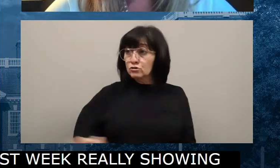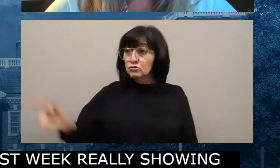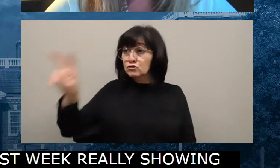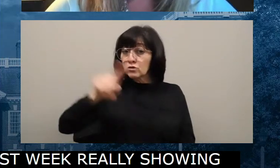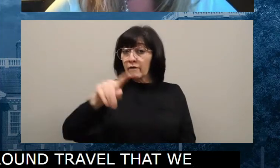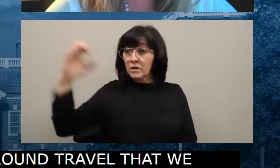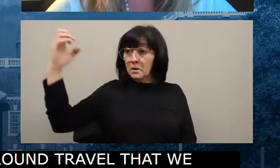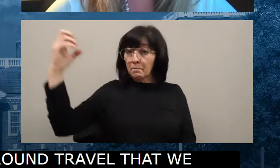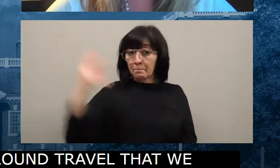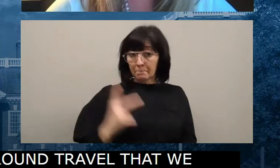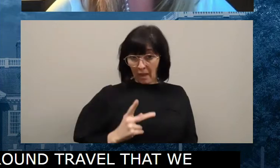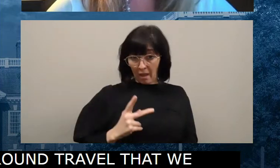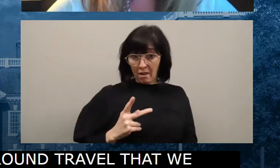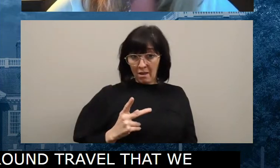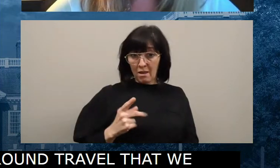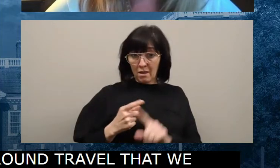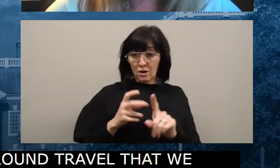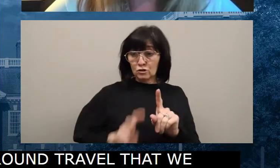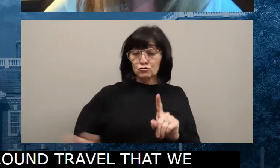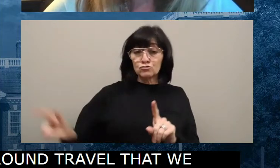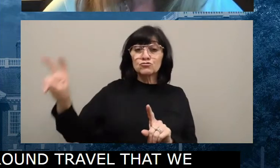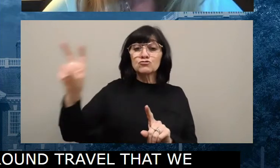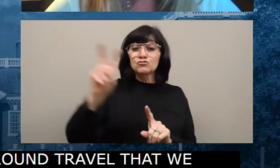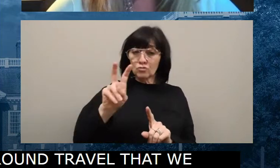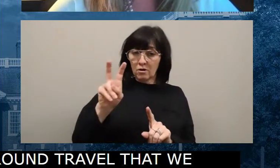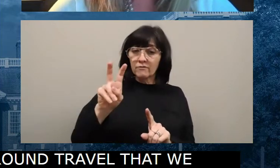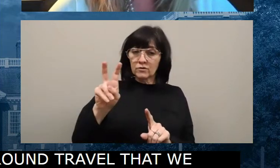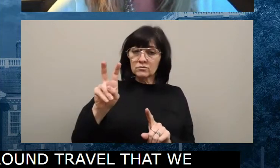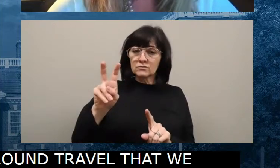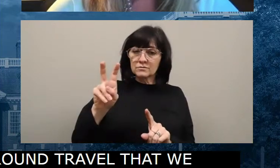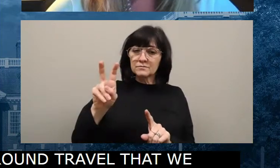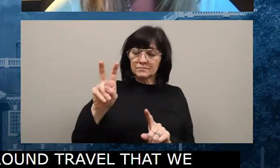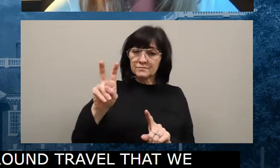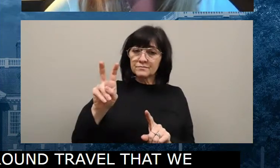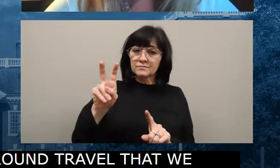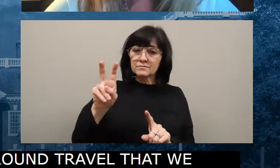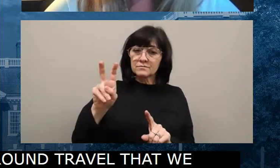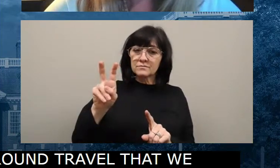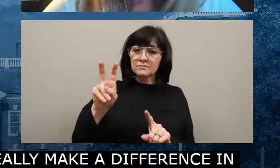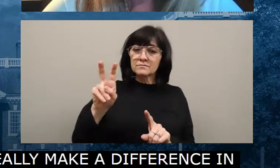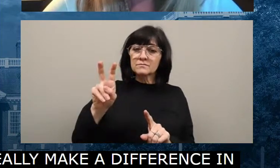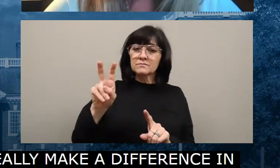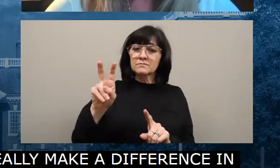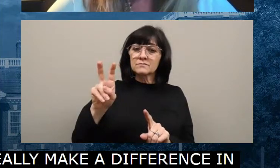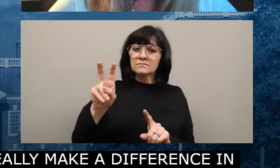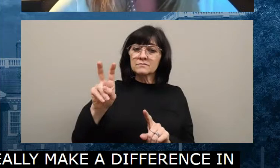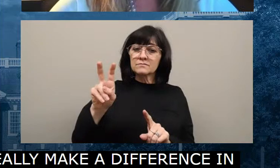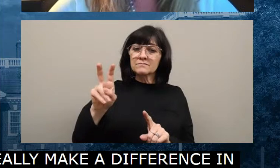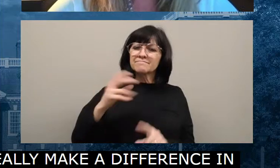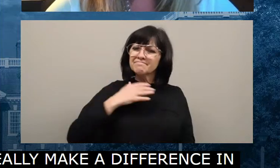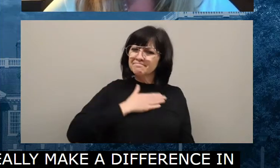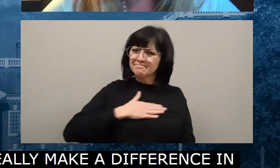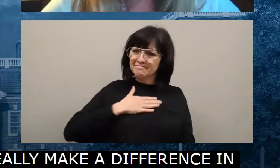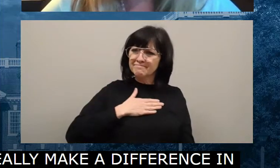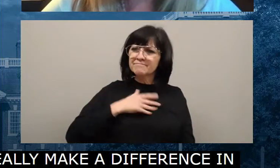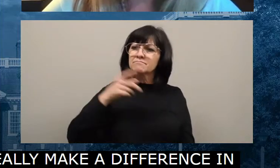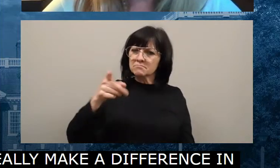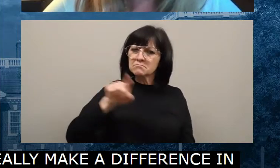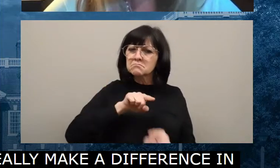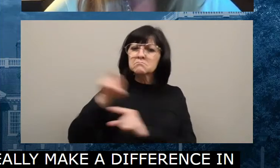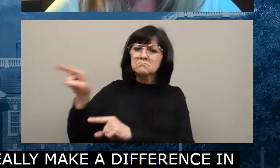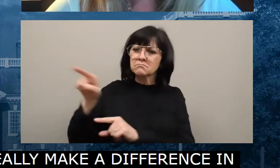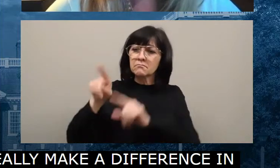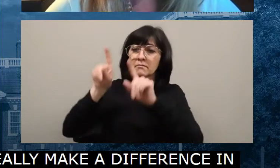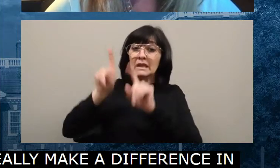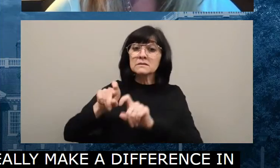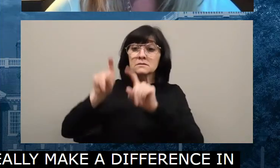decreasing virus spread. So if you did travel last week, please be safe and get tested 3 to 5